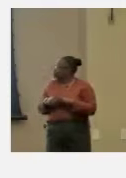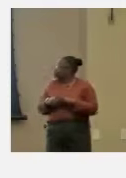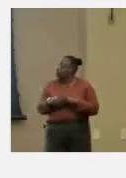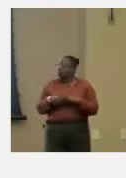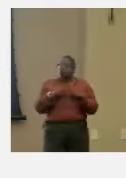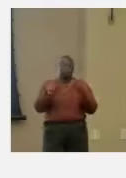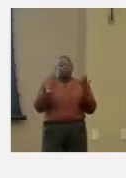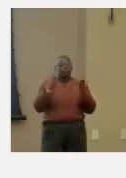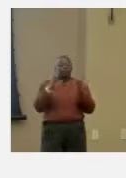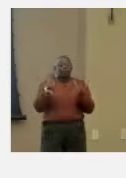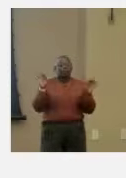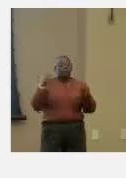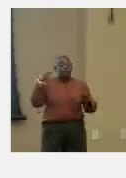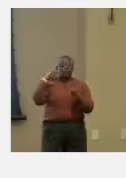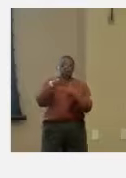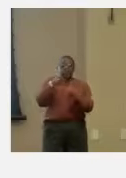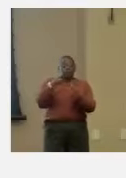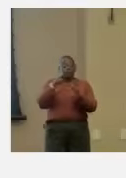So for key takeaways,